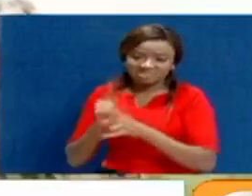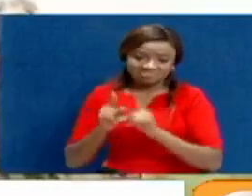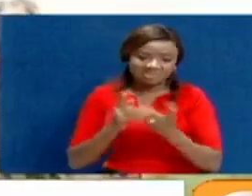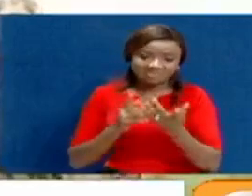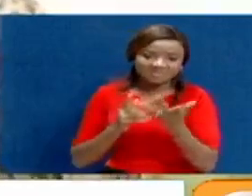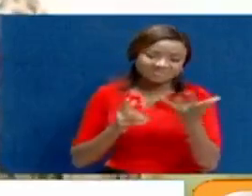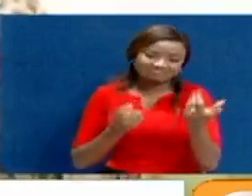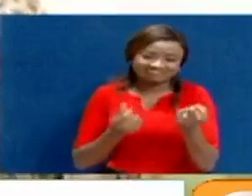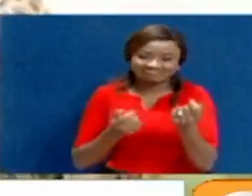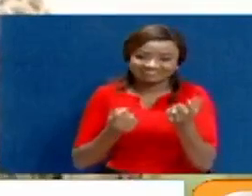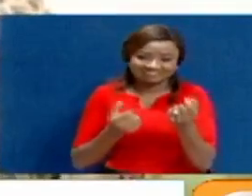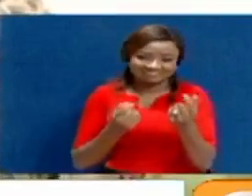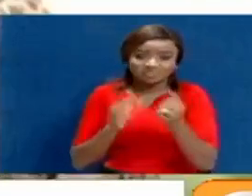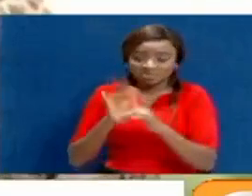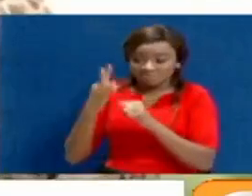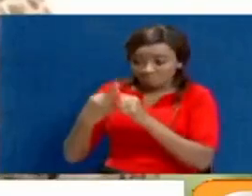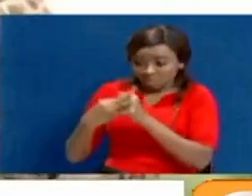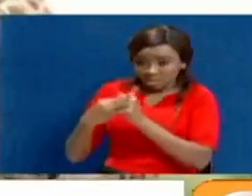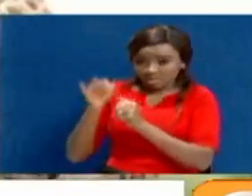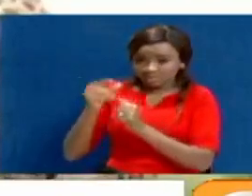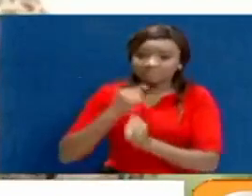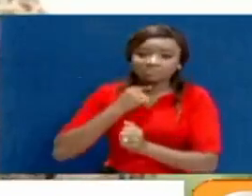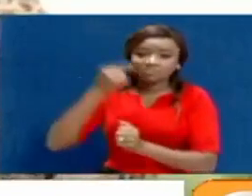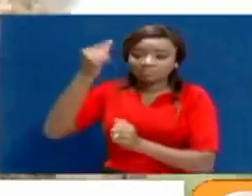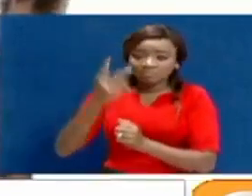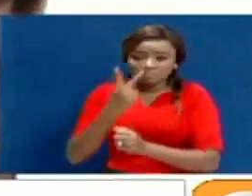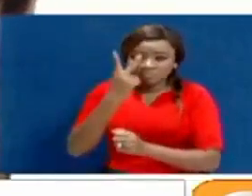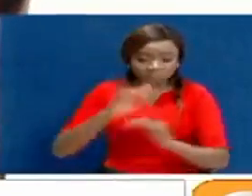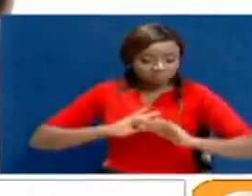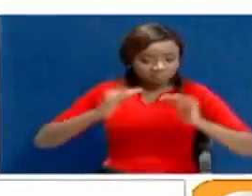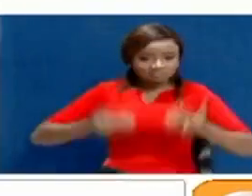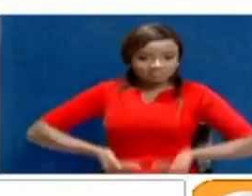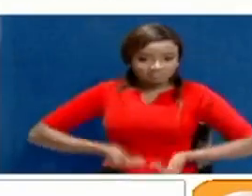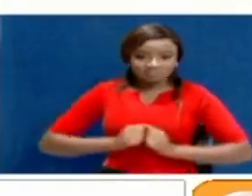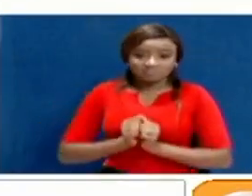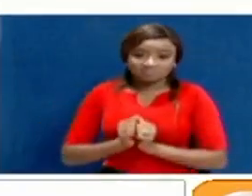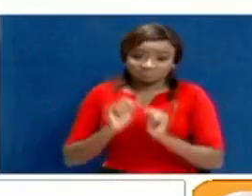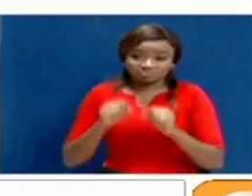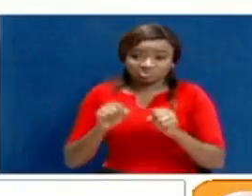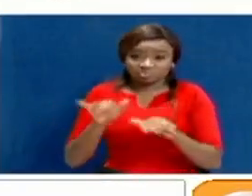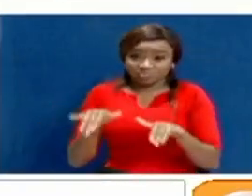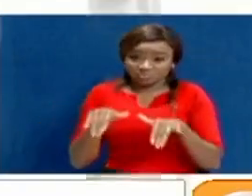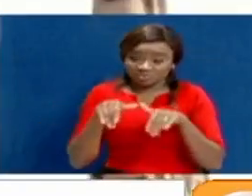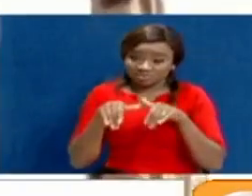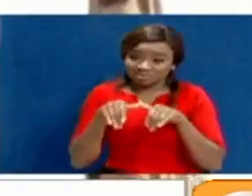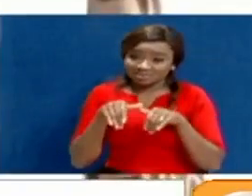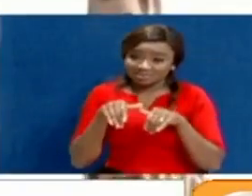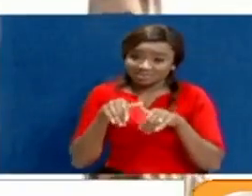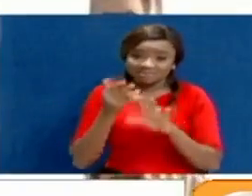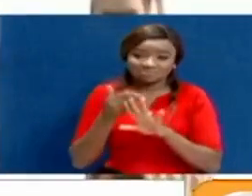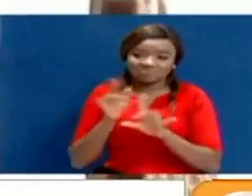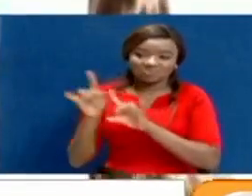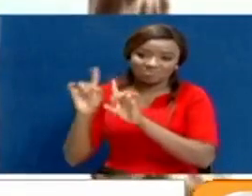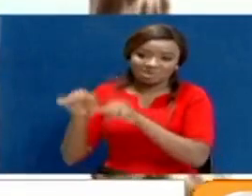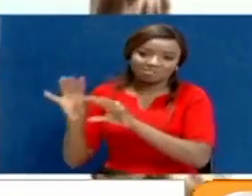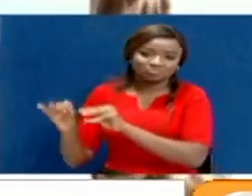capacity. Out of the 8 giraffes on the island, 2 are pregnant and will have to wait for some time before they